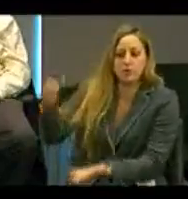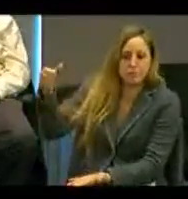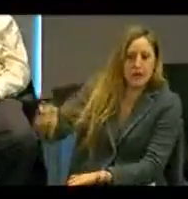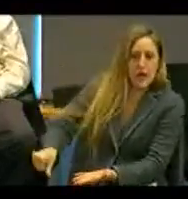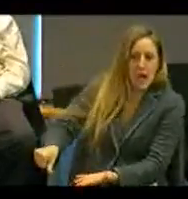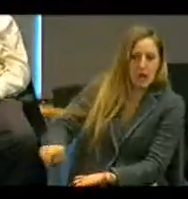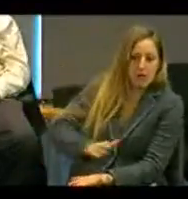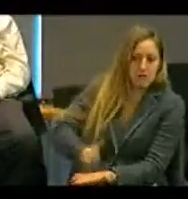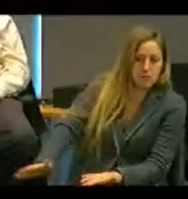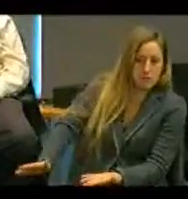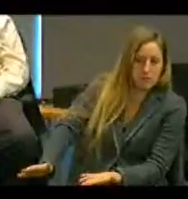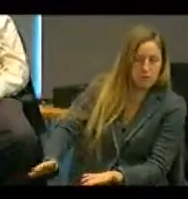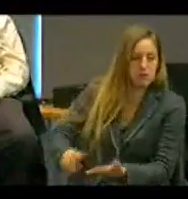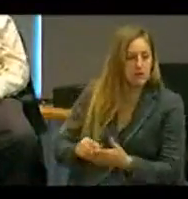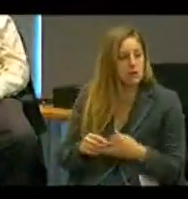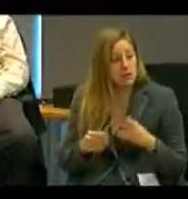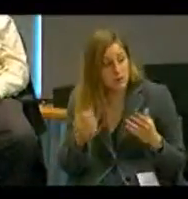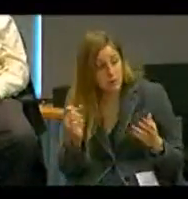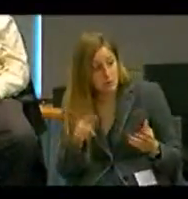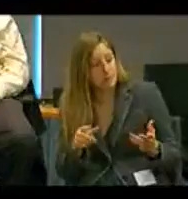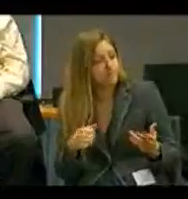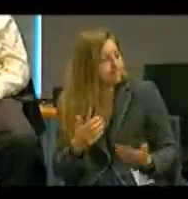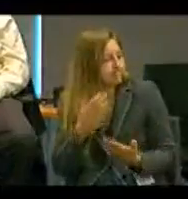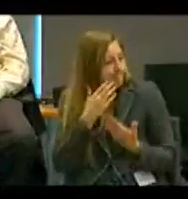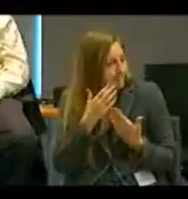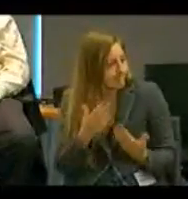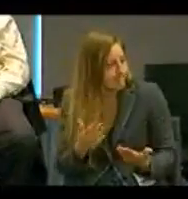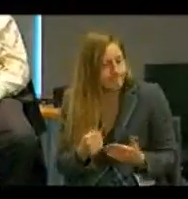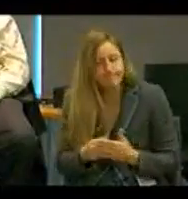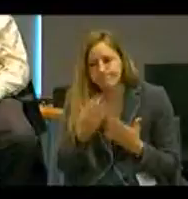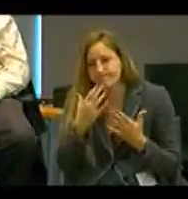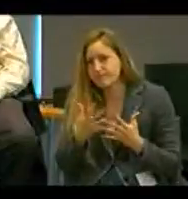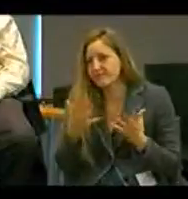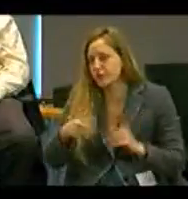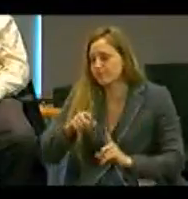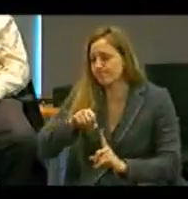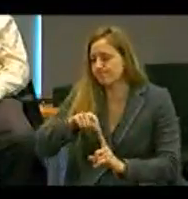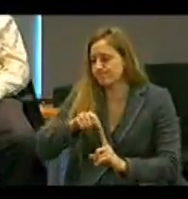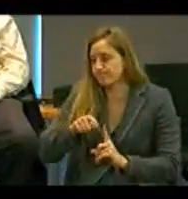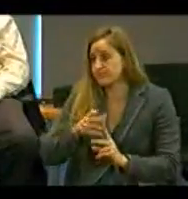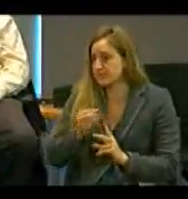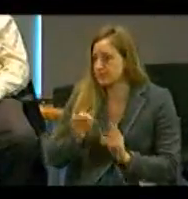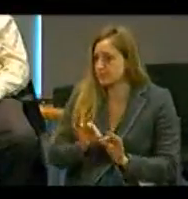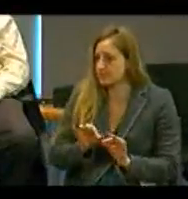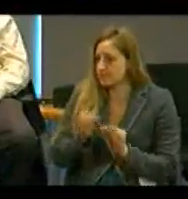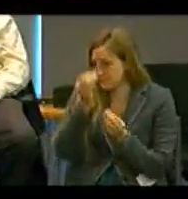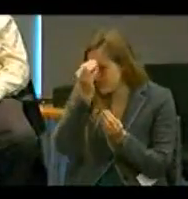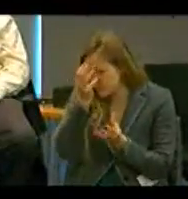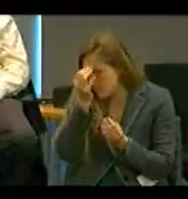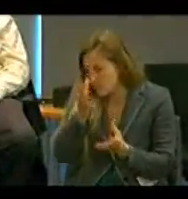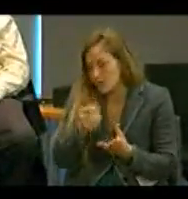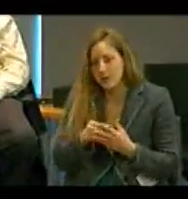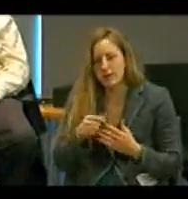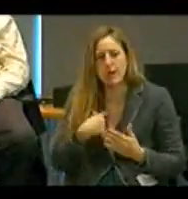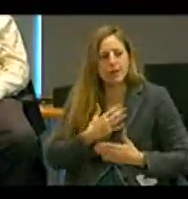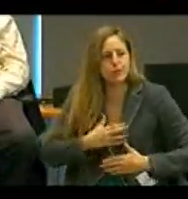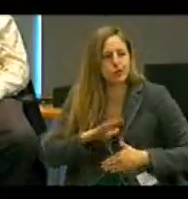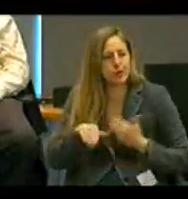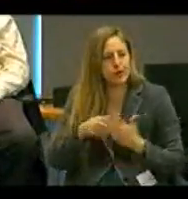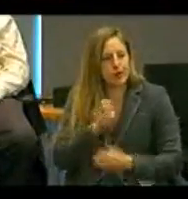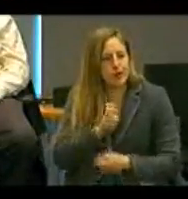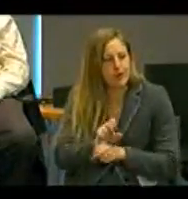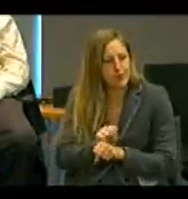Chrisman? Thank you, Madam Chair. This has been very stimulating and informative. I appreciate all the hard work all of you put into